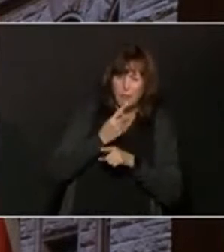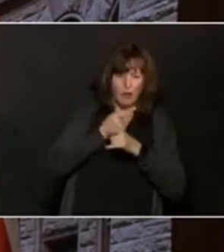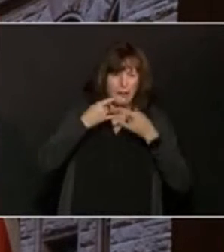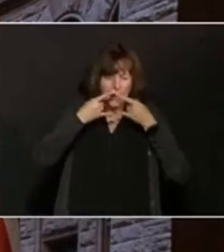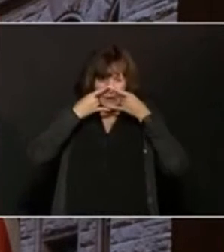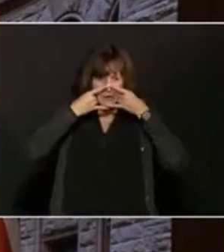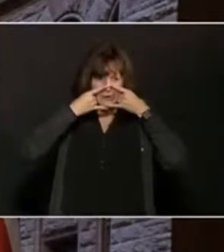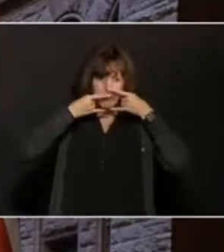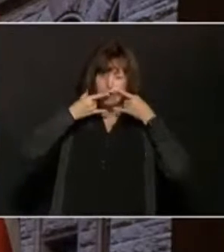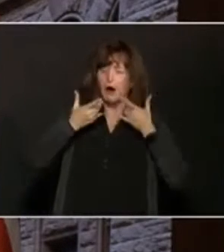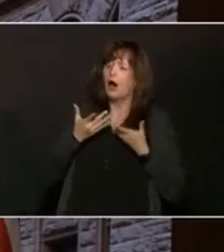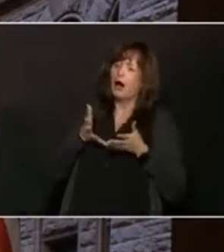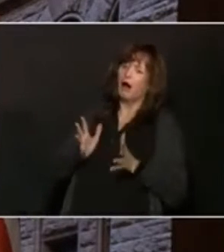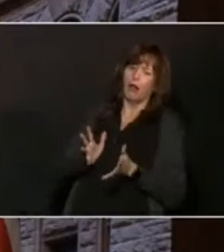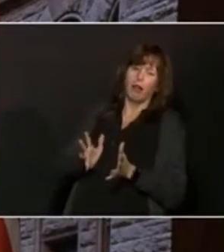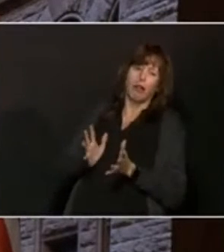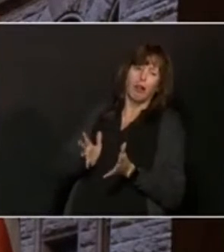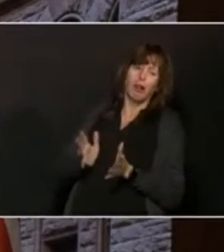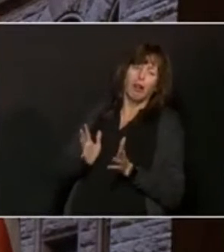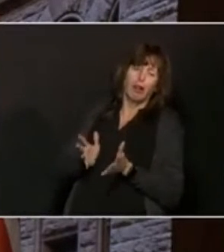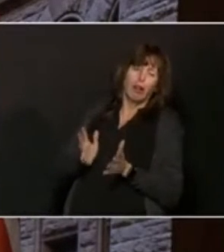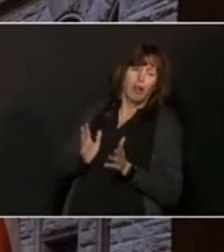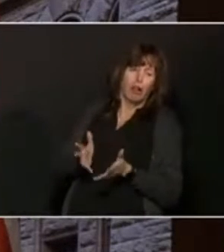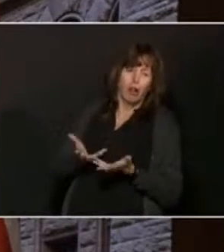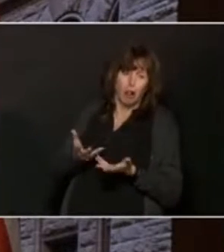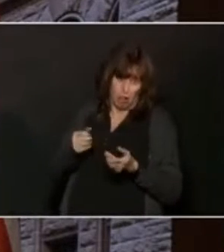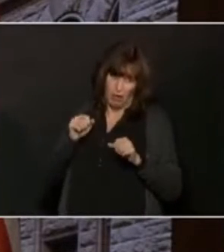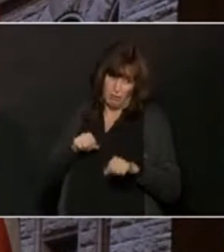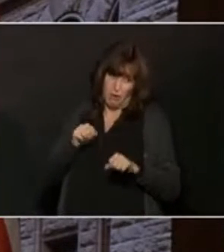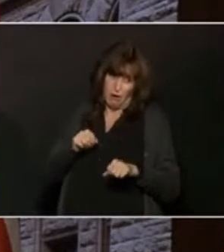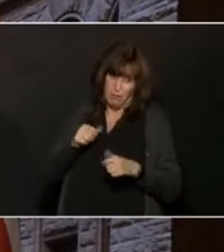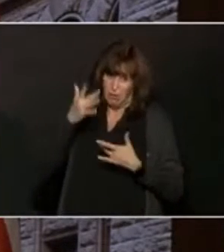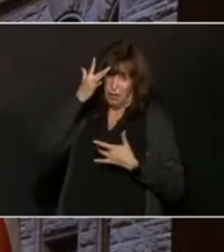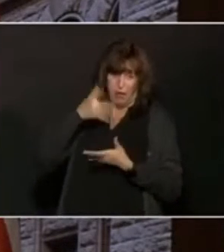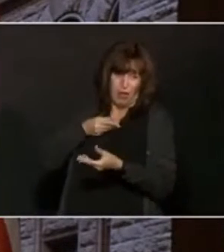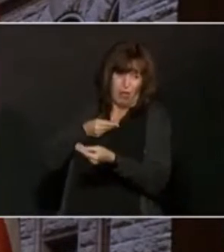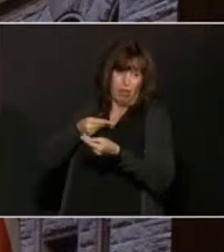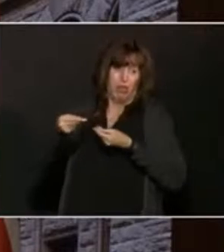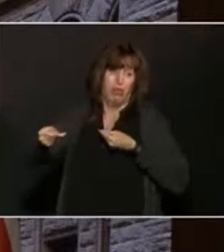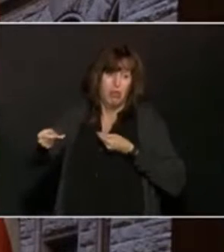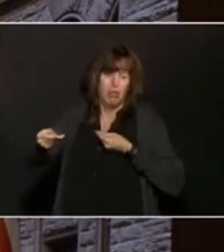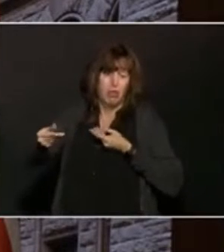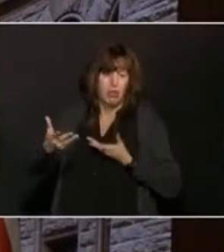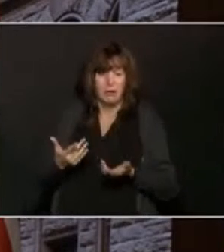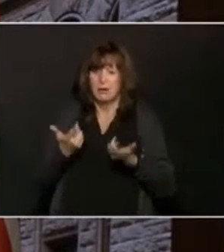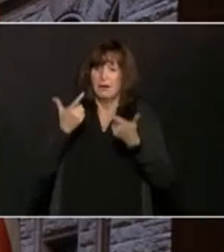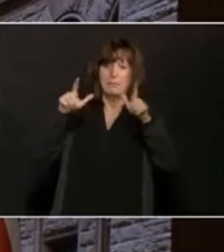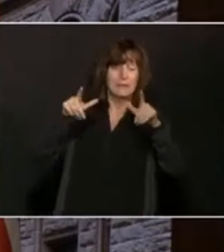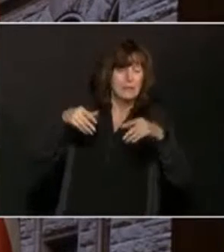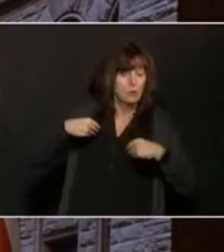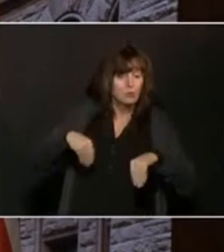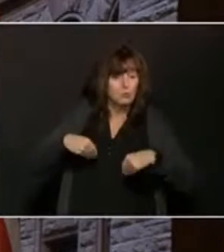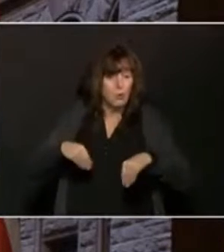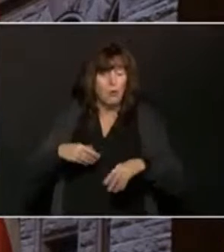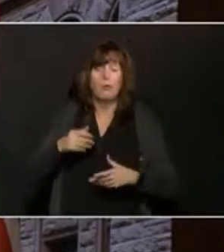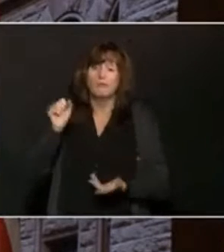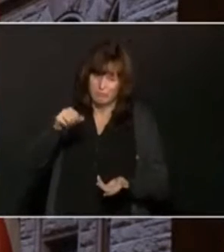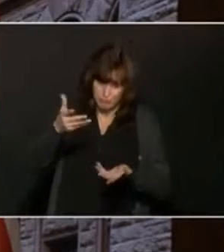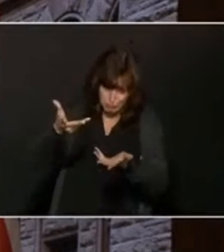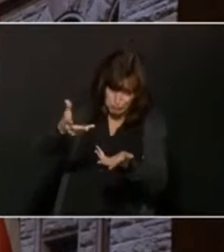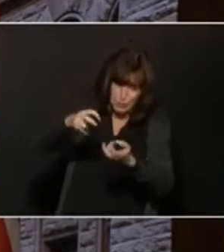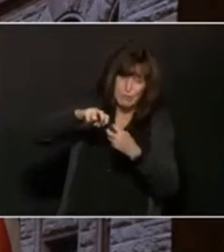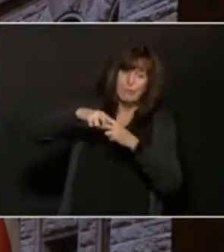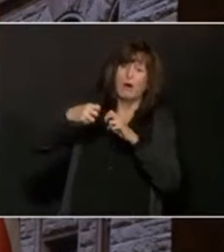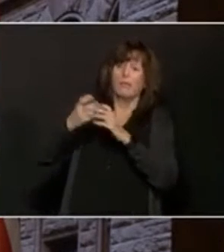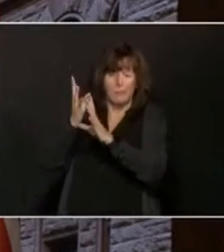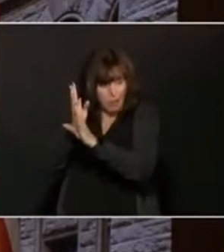each other and potentially spreading the infection. Big box stores, yes, it's an issue, I think, and we need to look at how do